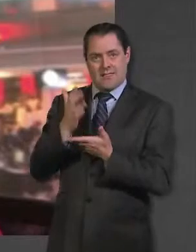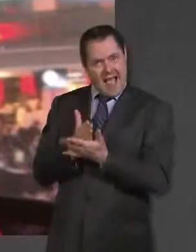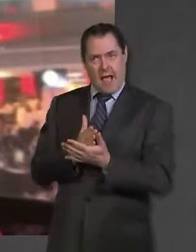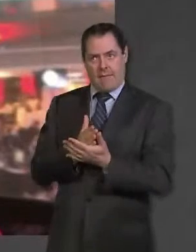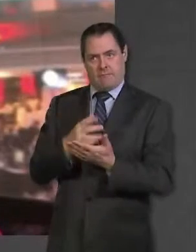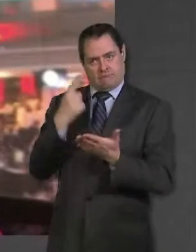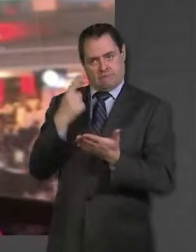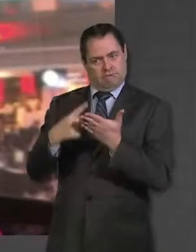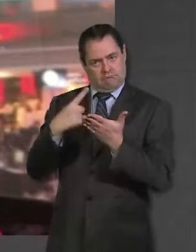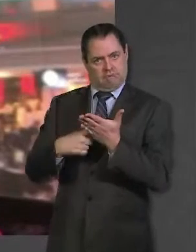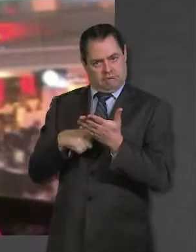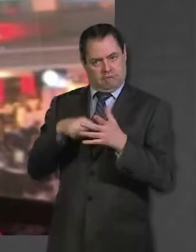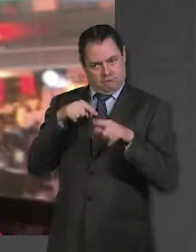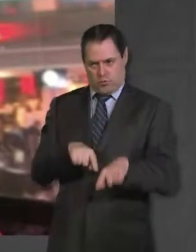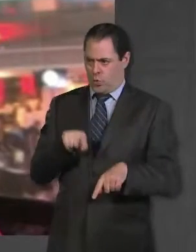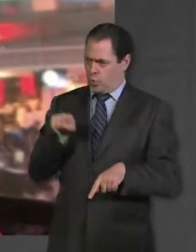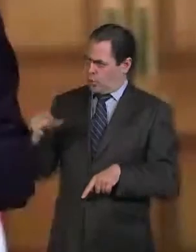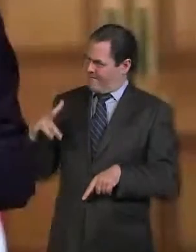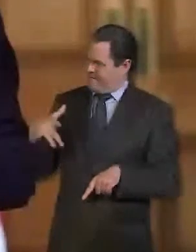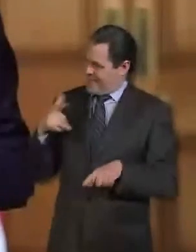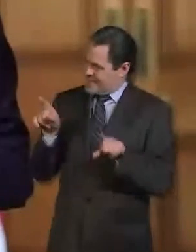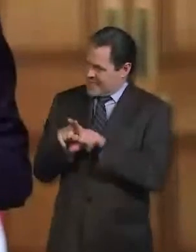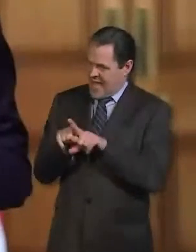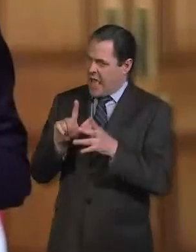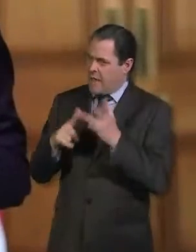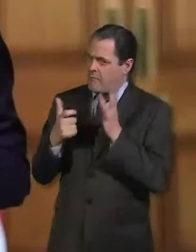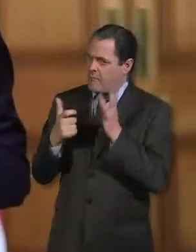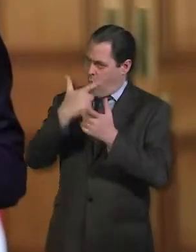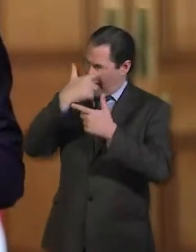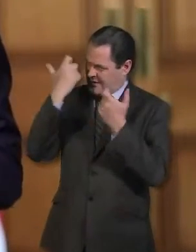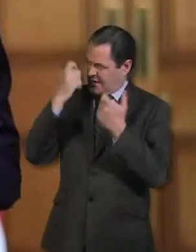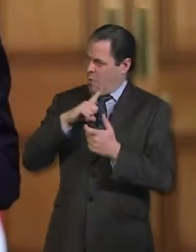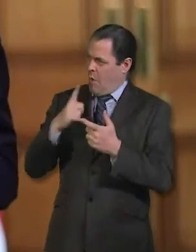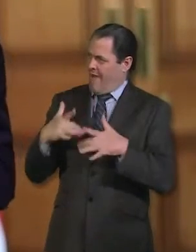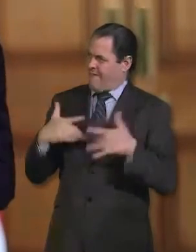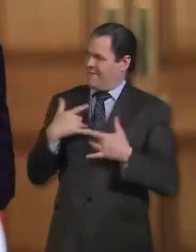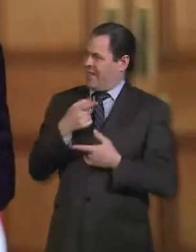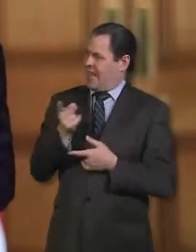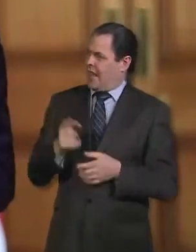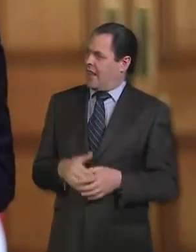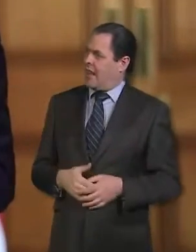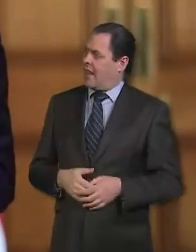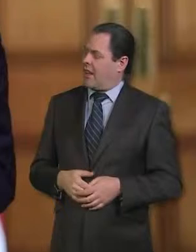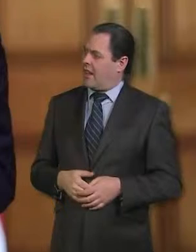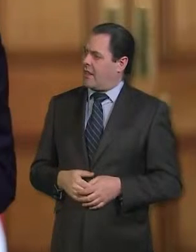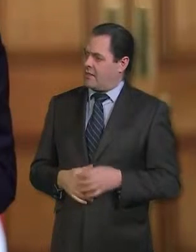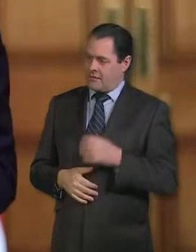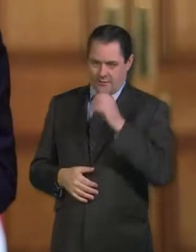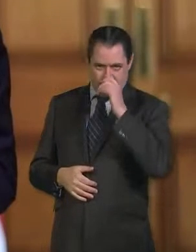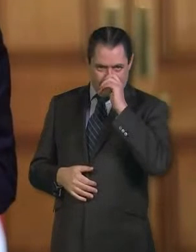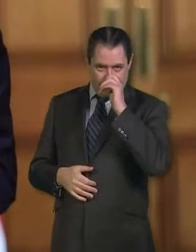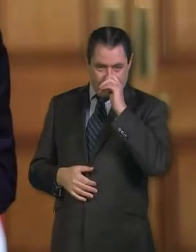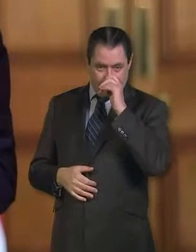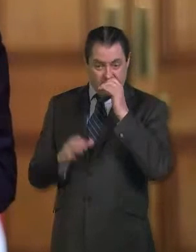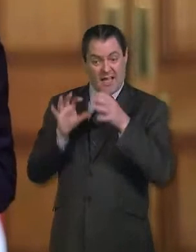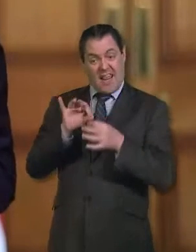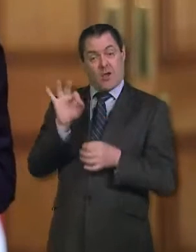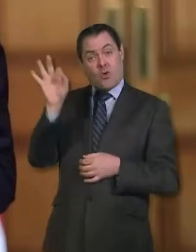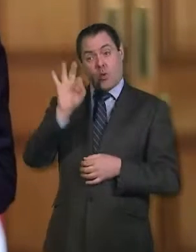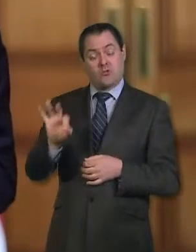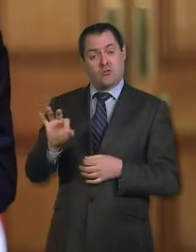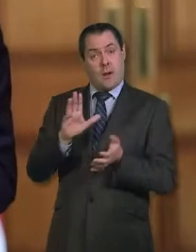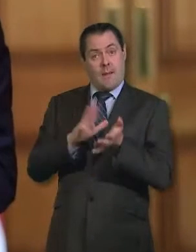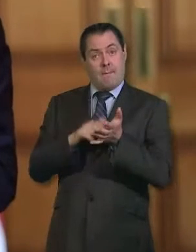your colleagues do too? Well, thank you, Laura. On this question, Mr. Cummings has set out all of